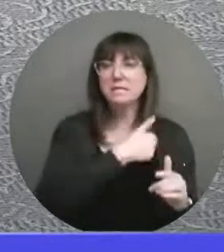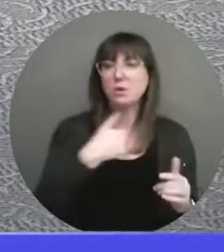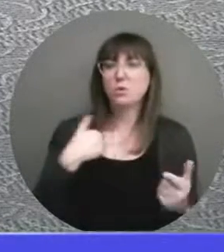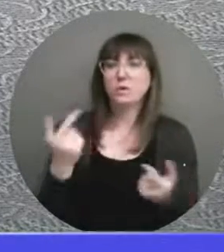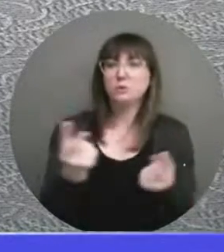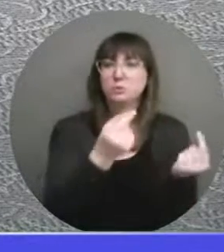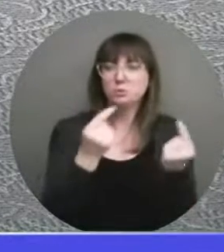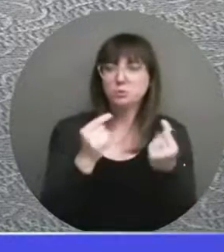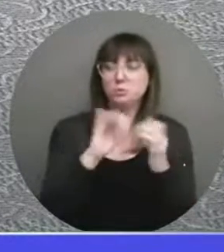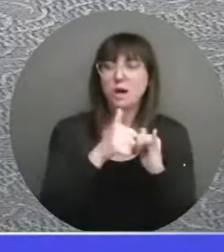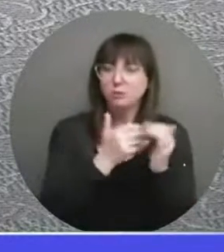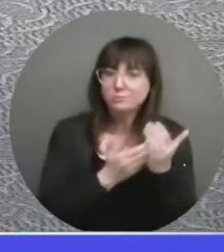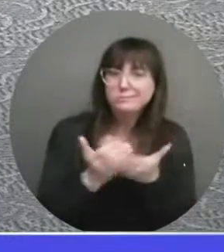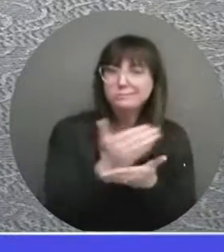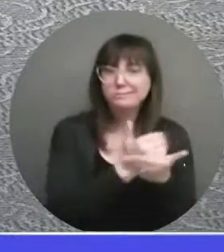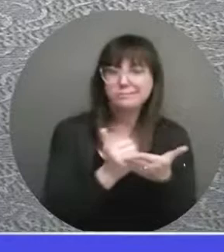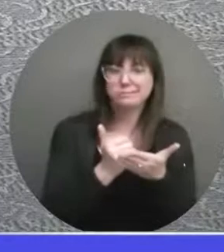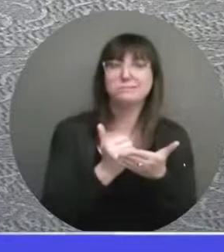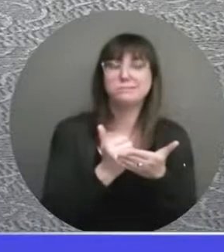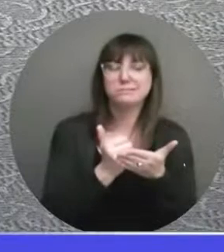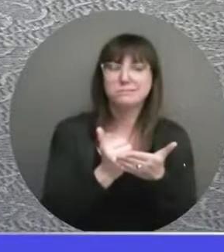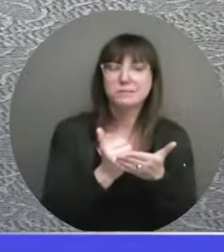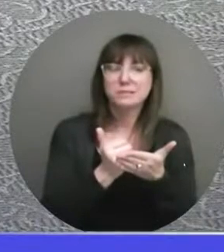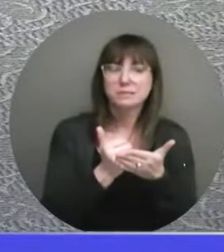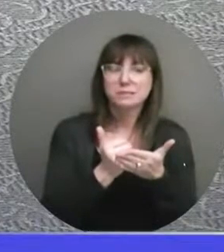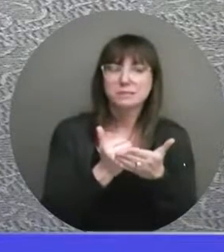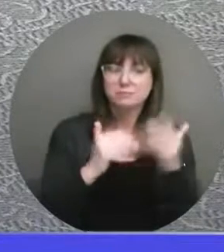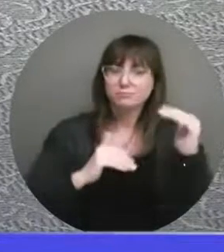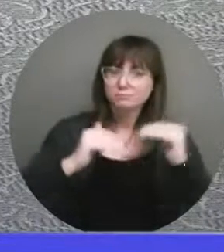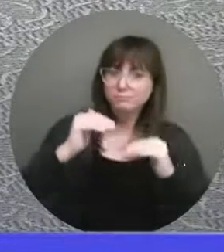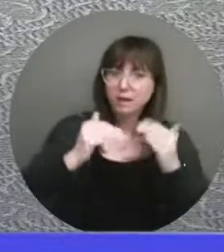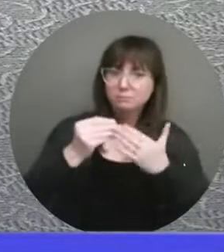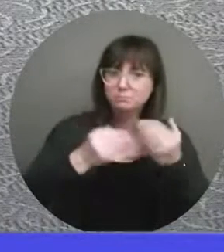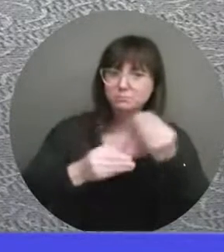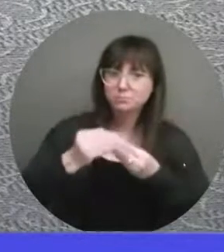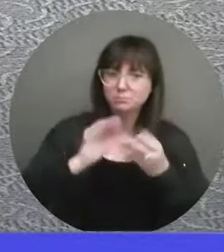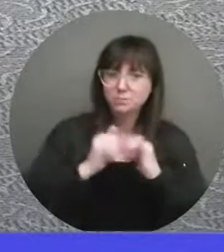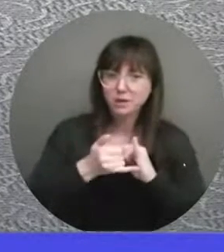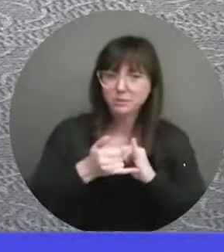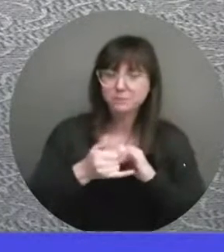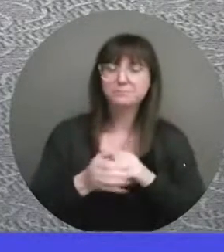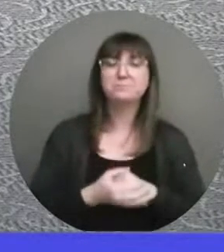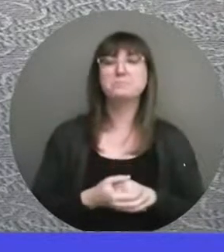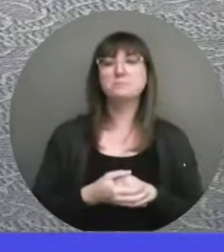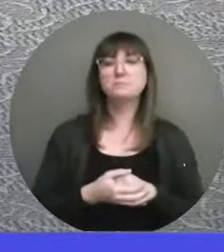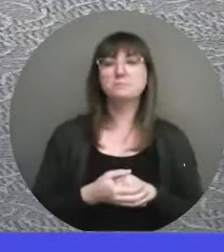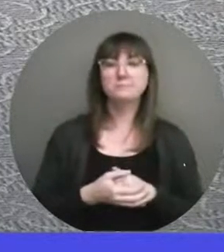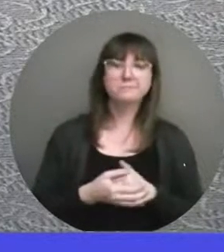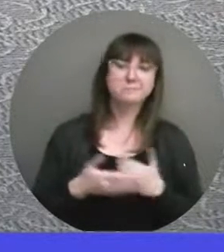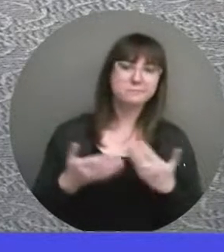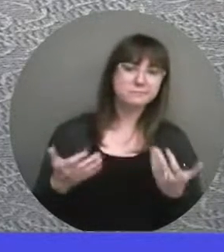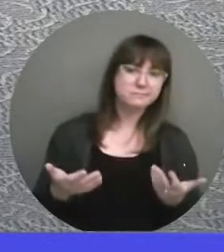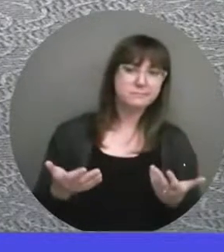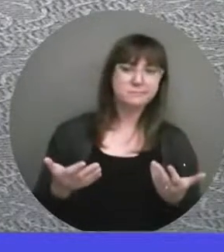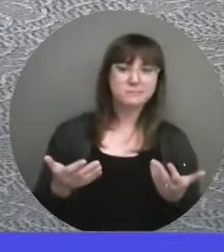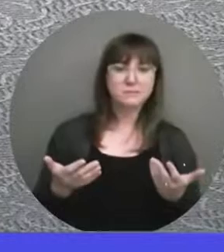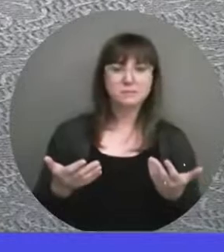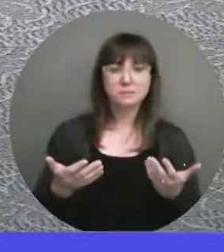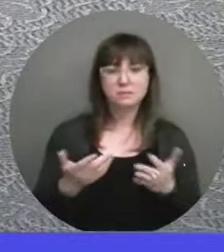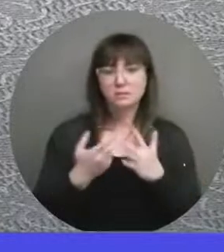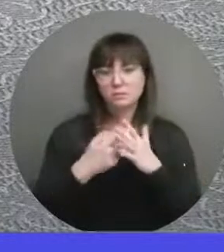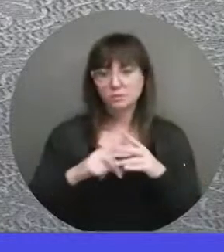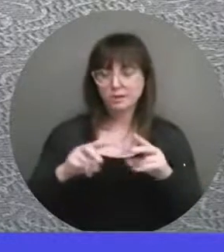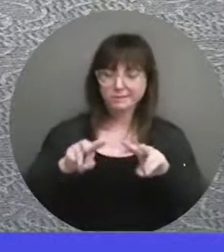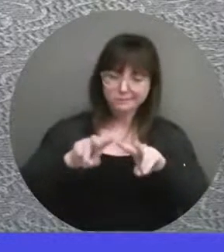the gap in the budget for 2021. And so we started, looking at the things that we could do within our own